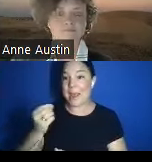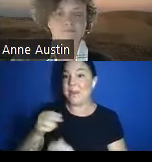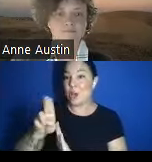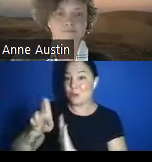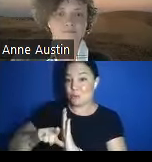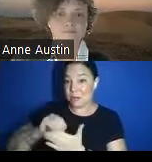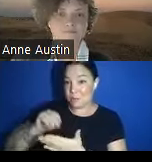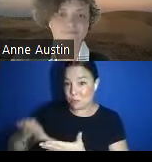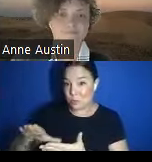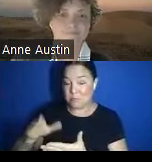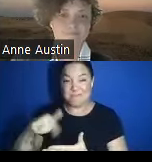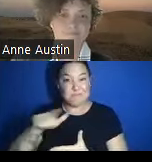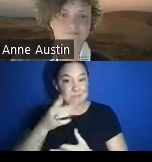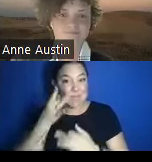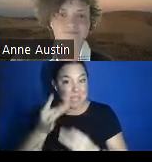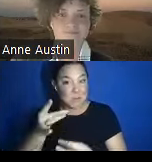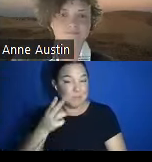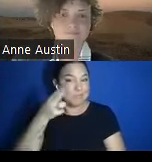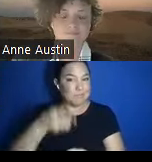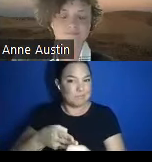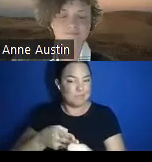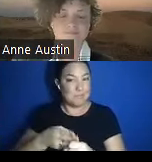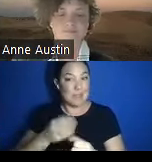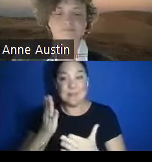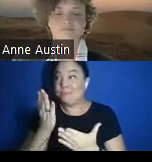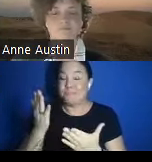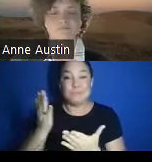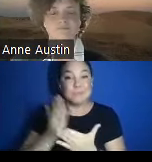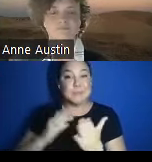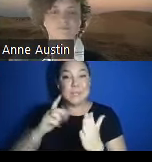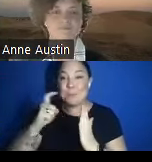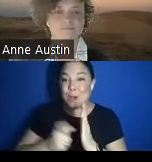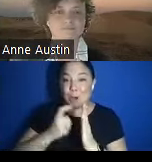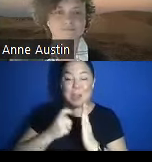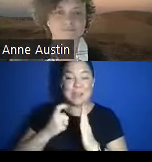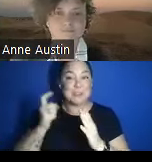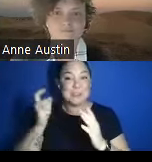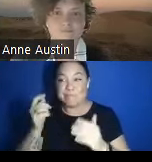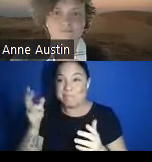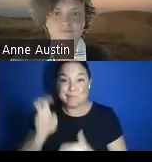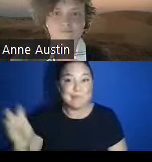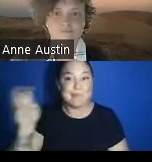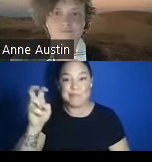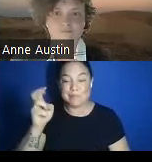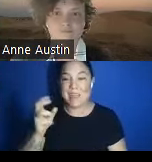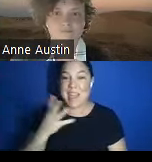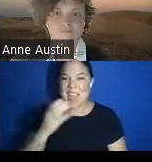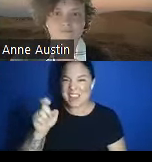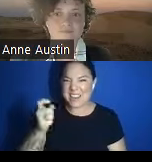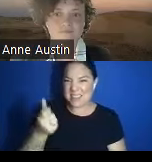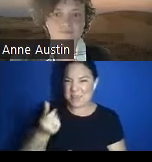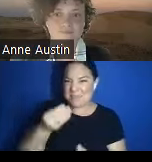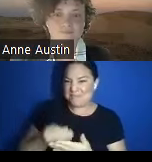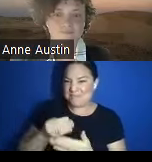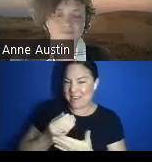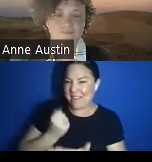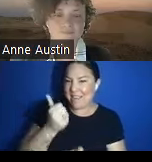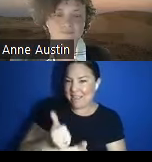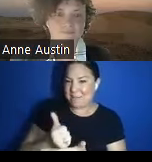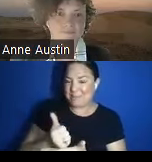or participating in some archaeological venture and need a little bit of a financial bump. And you can see our website that Rachel will drop